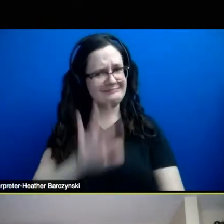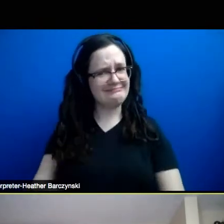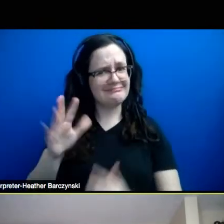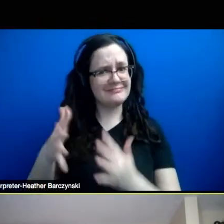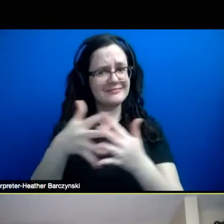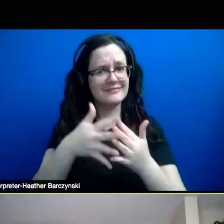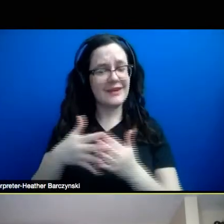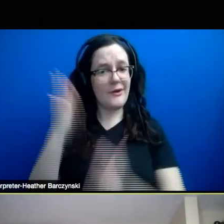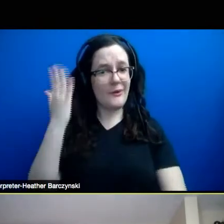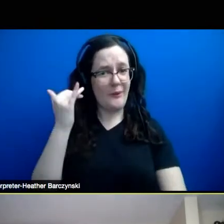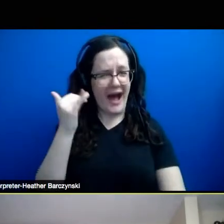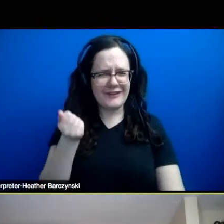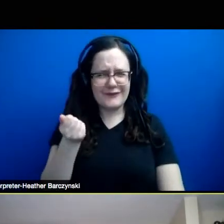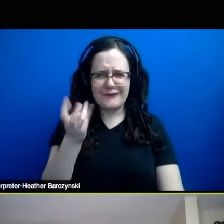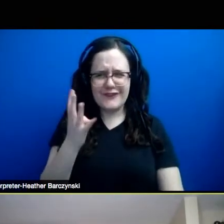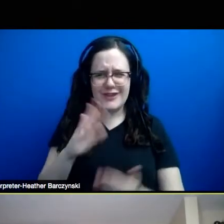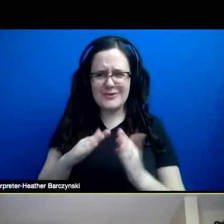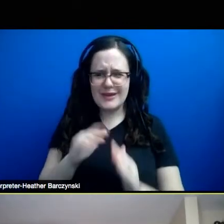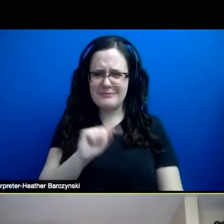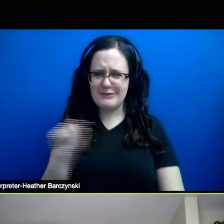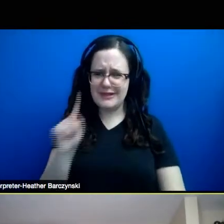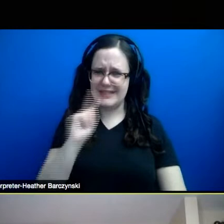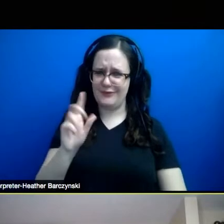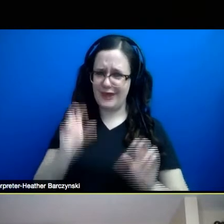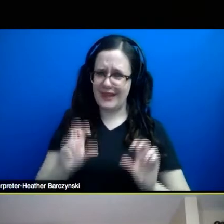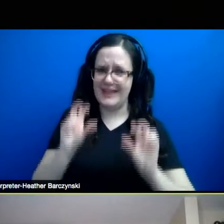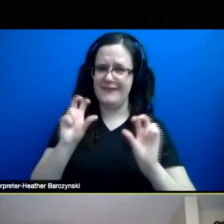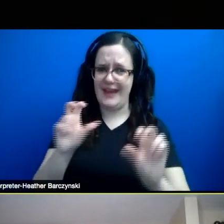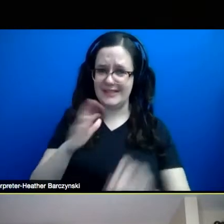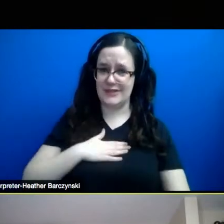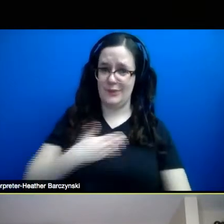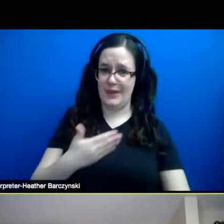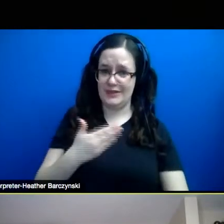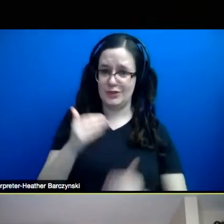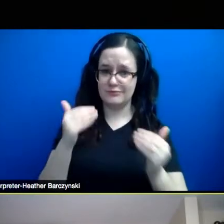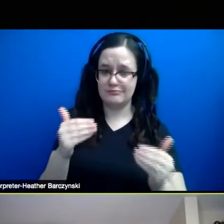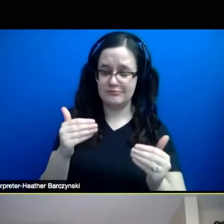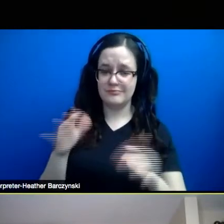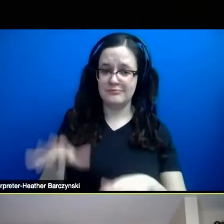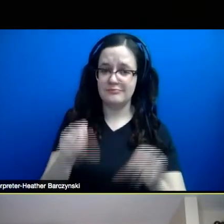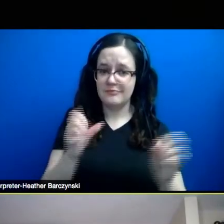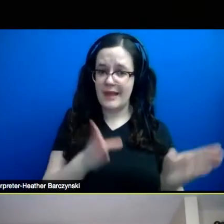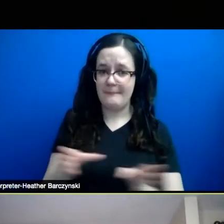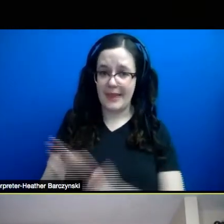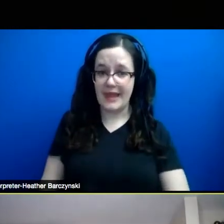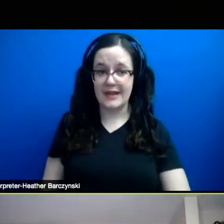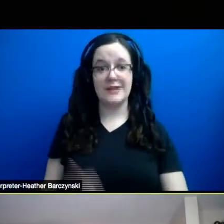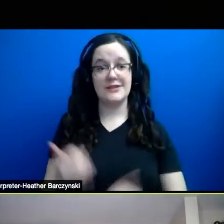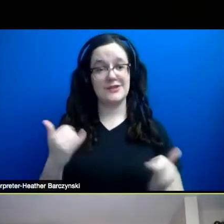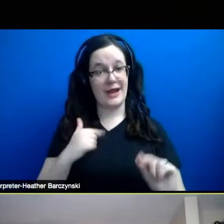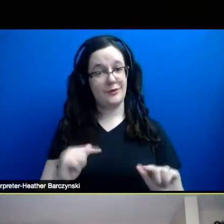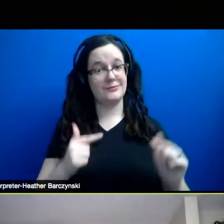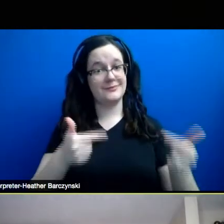have made this investment to go that far. At this point, I would like to turn it over to my co-chair, Sarah